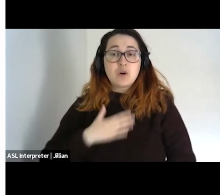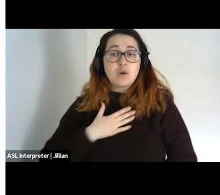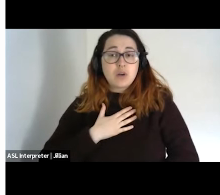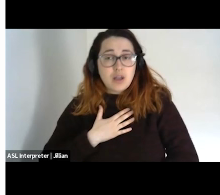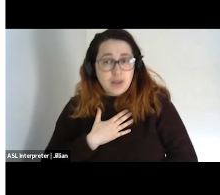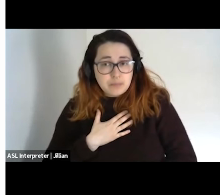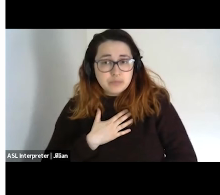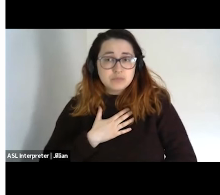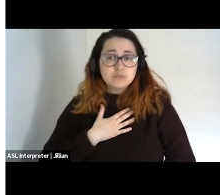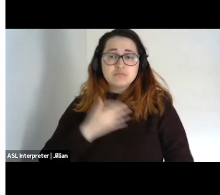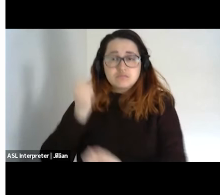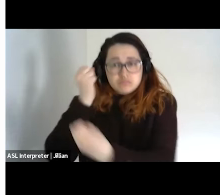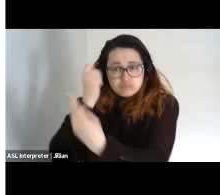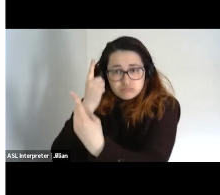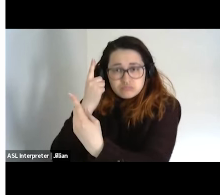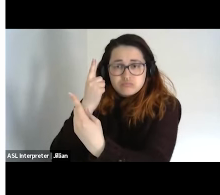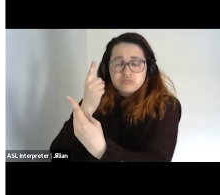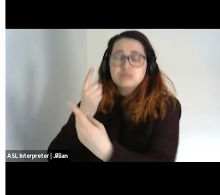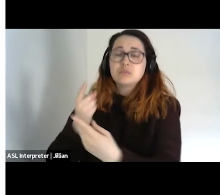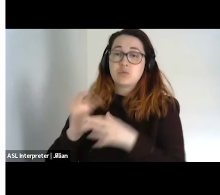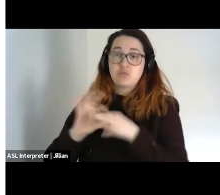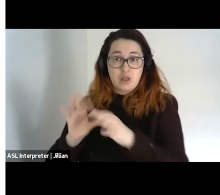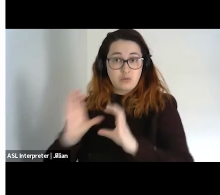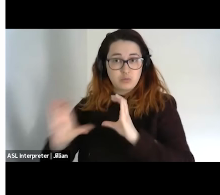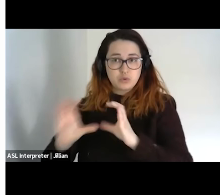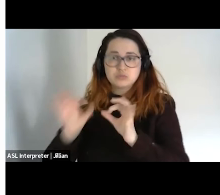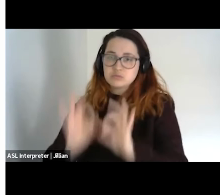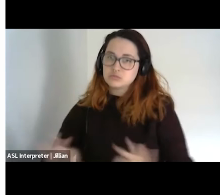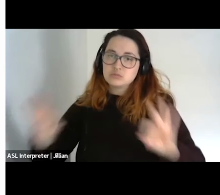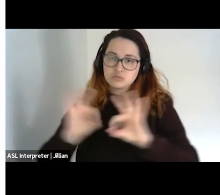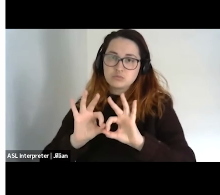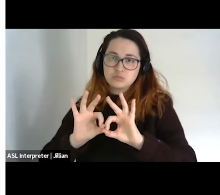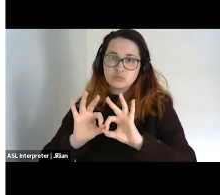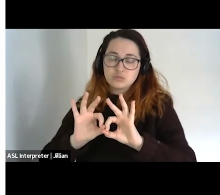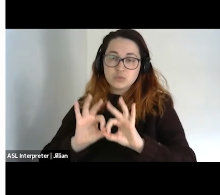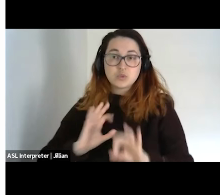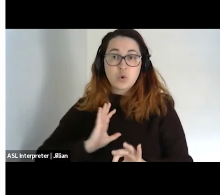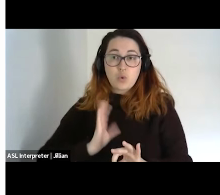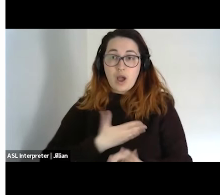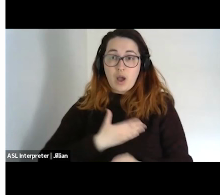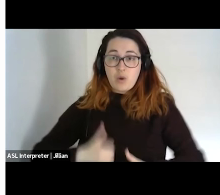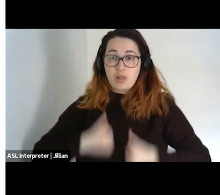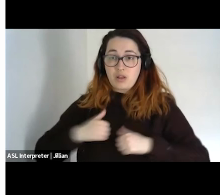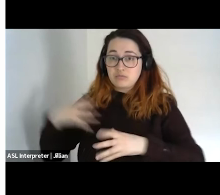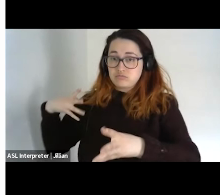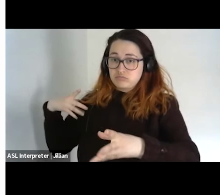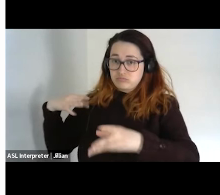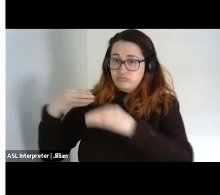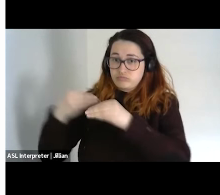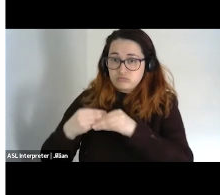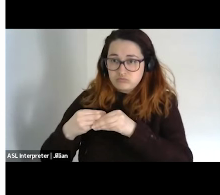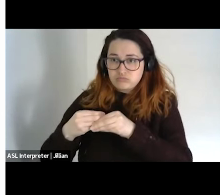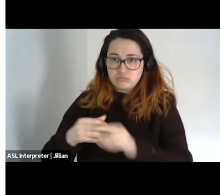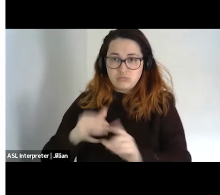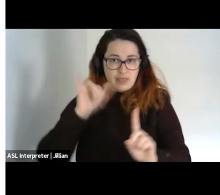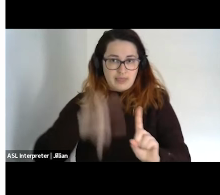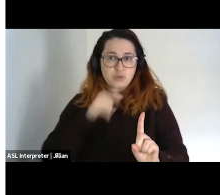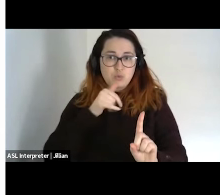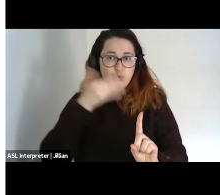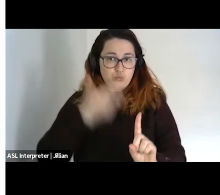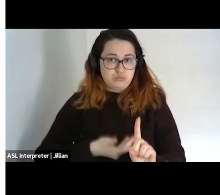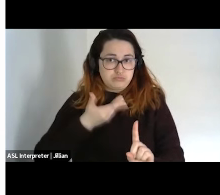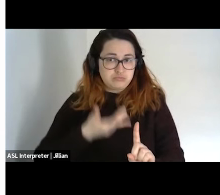is really, really important. We are only the products of our life experiences, and that is something we each need to challenge